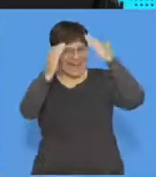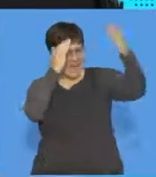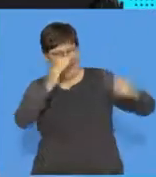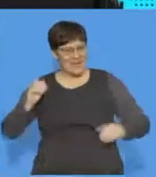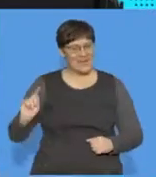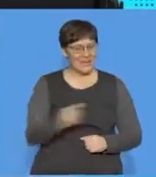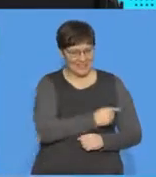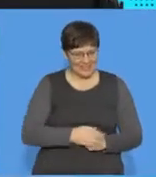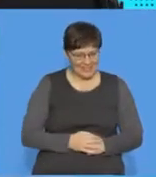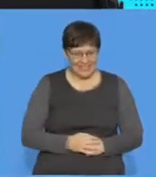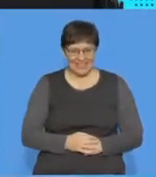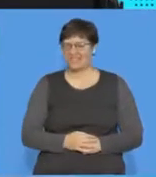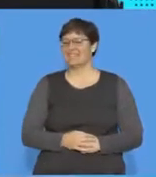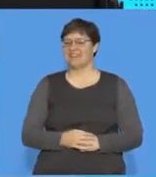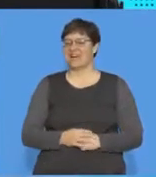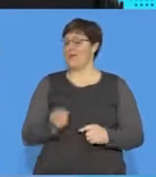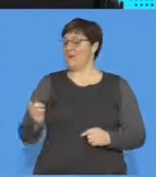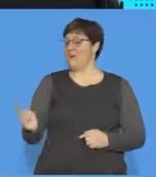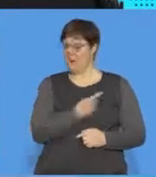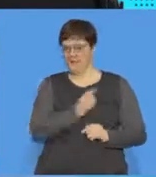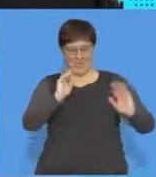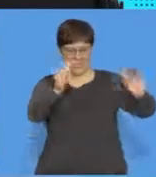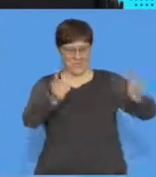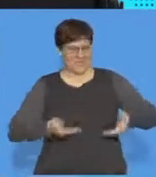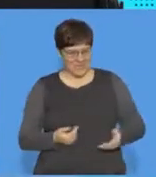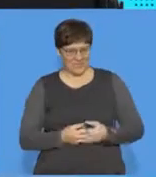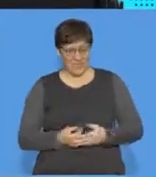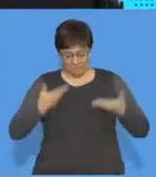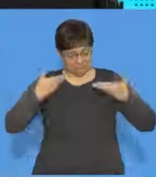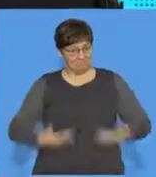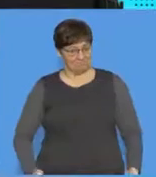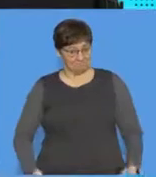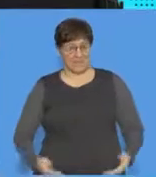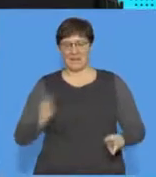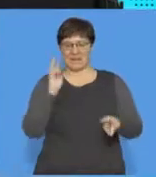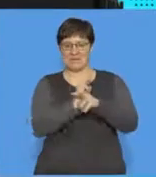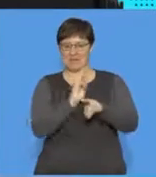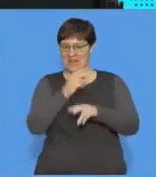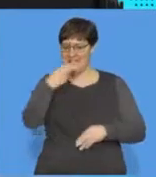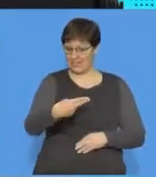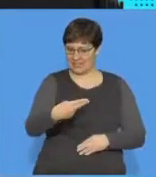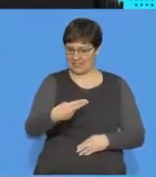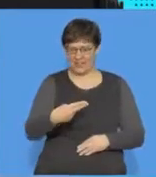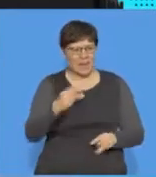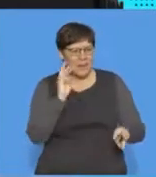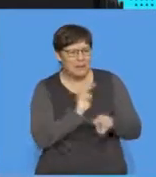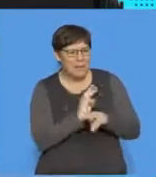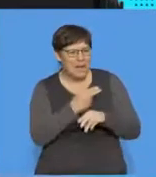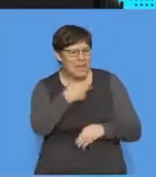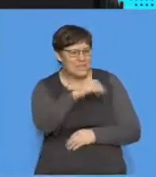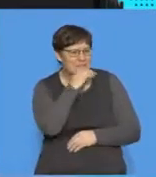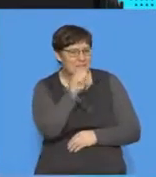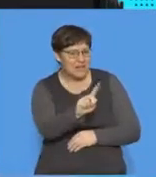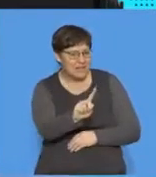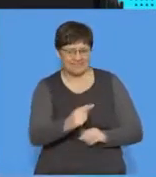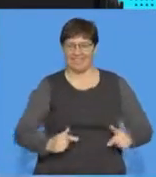Sanibonani, Dumelang, hello everybody. Mama H here, and you know that means that this is